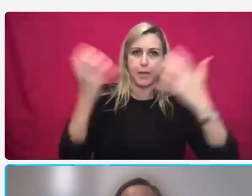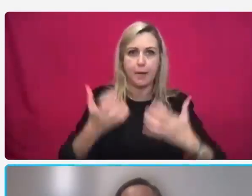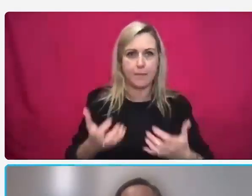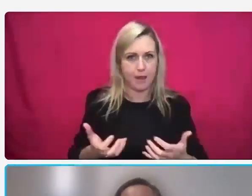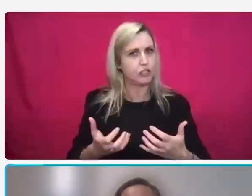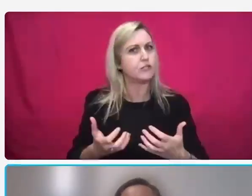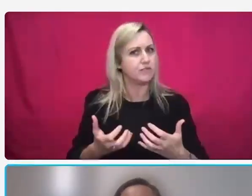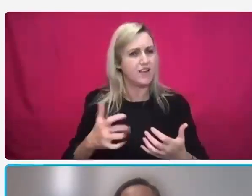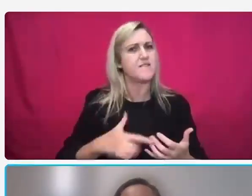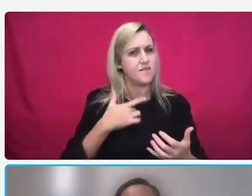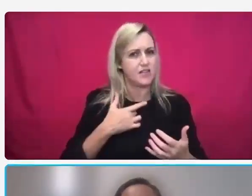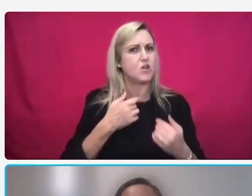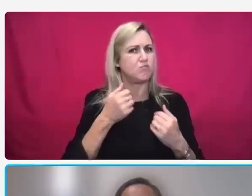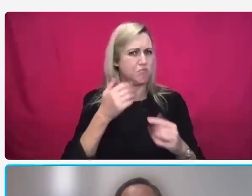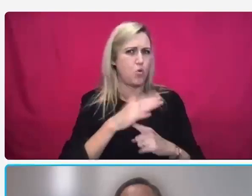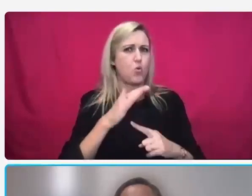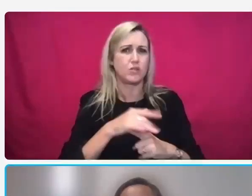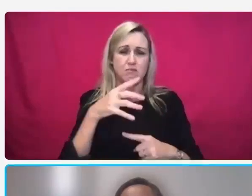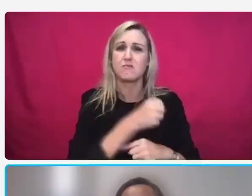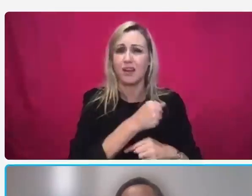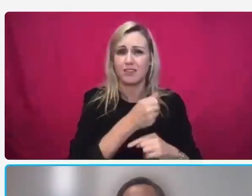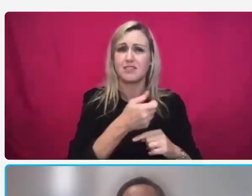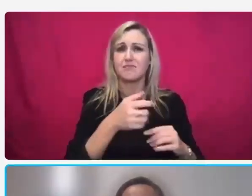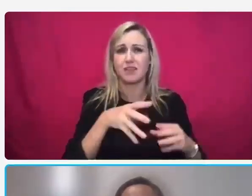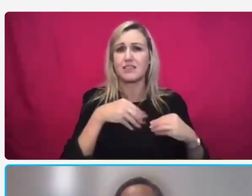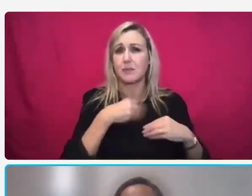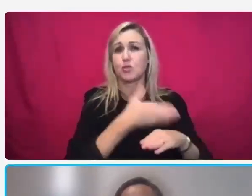recommend that these changes are implemented.